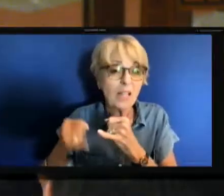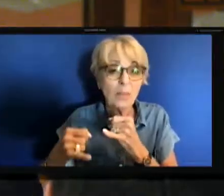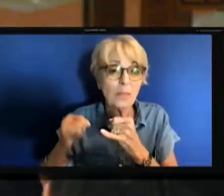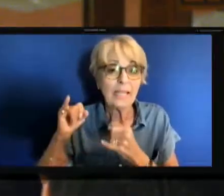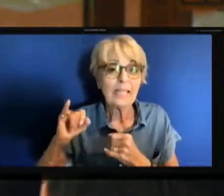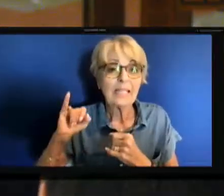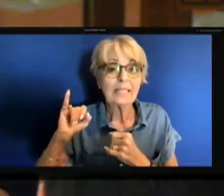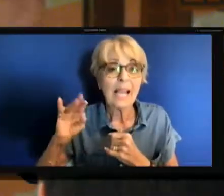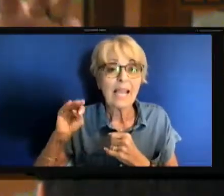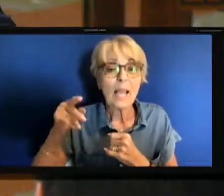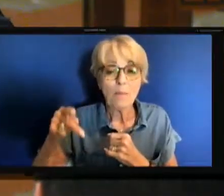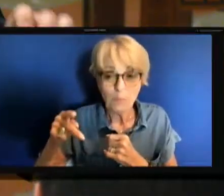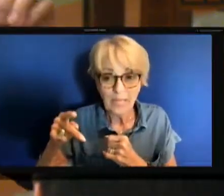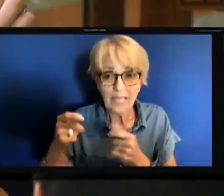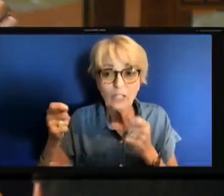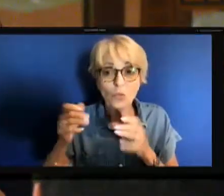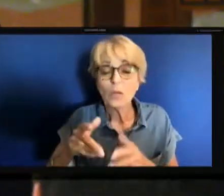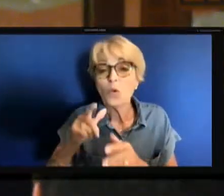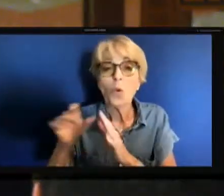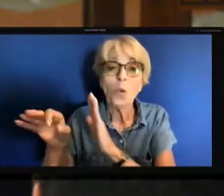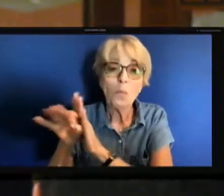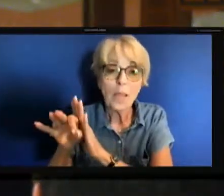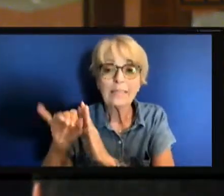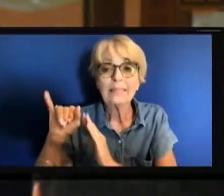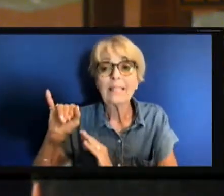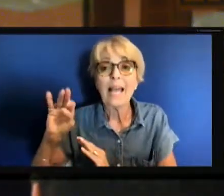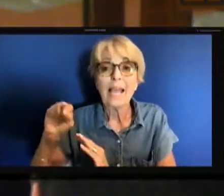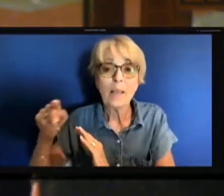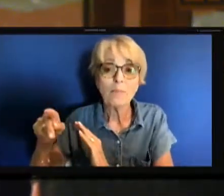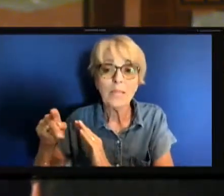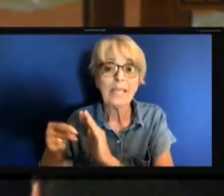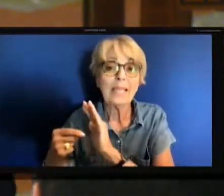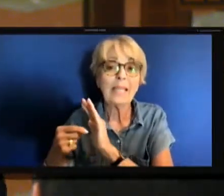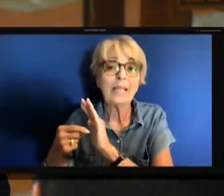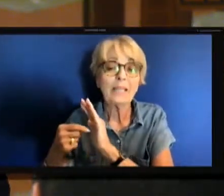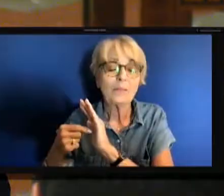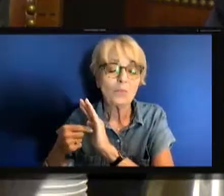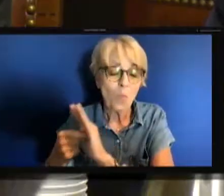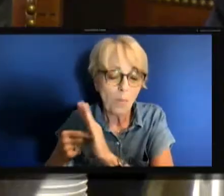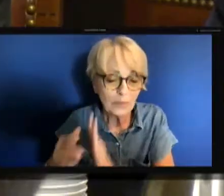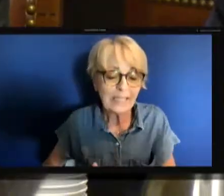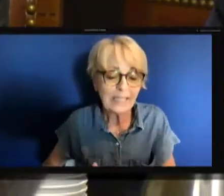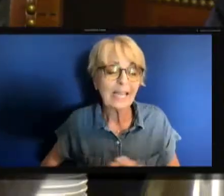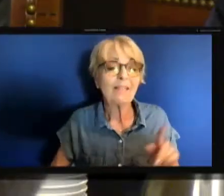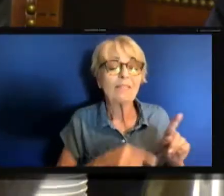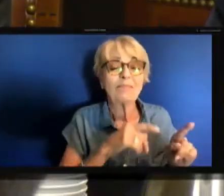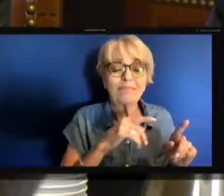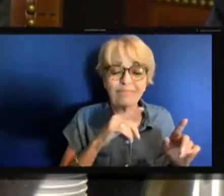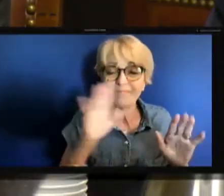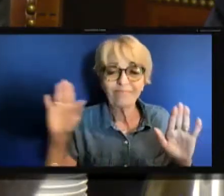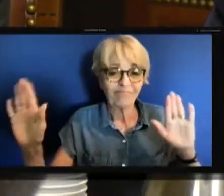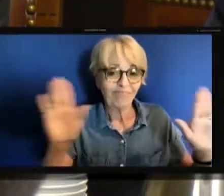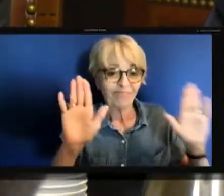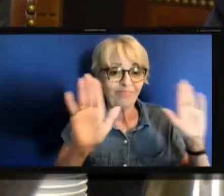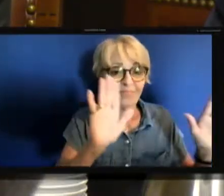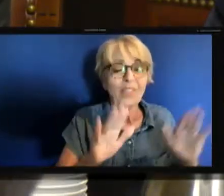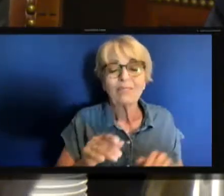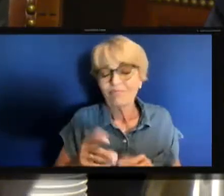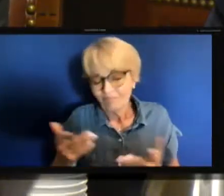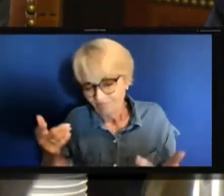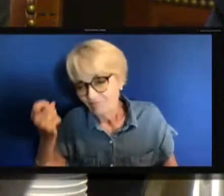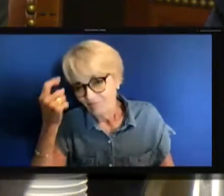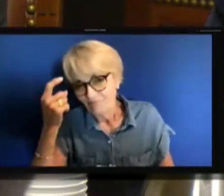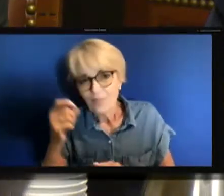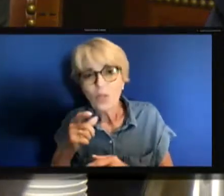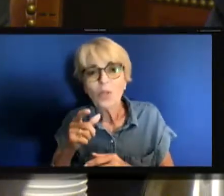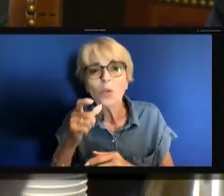selects the IMP representative, the DPW director who selects the DPW representative, et cetera. Makes sense. You want people that are familiar with the field and, as to what